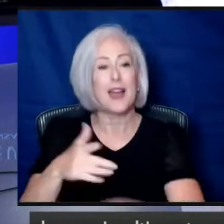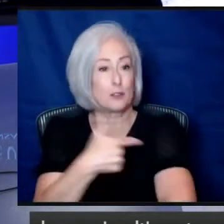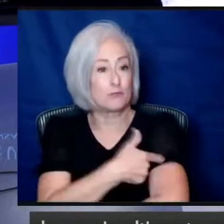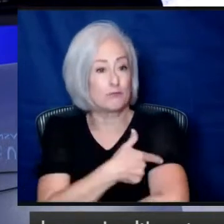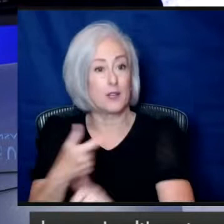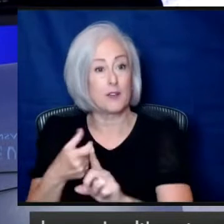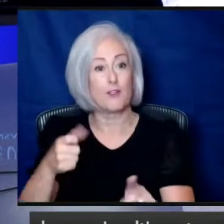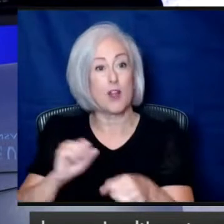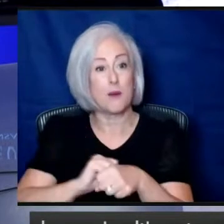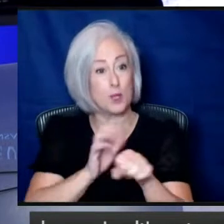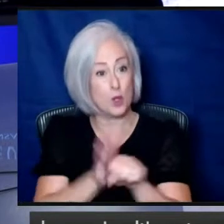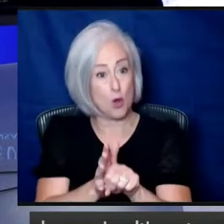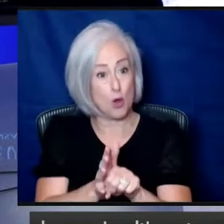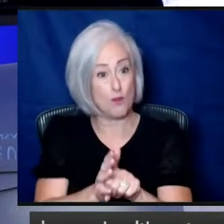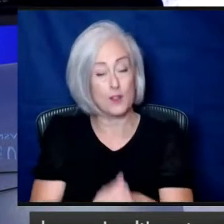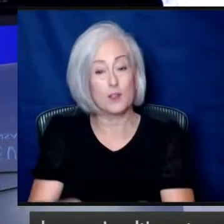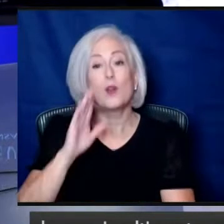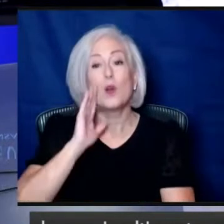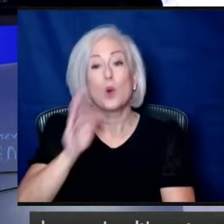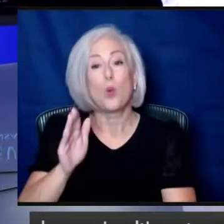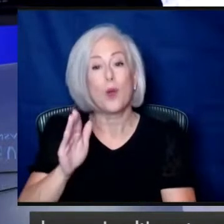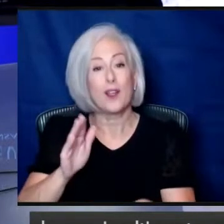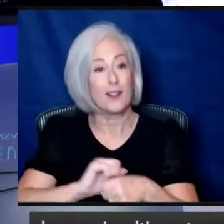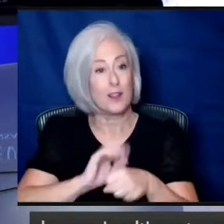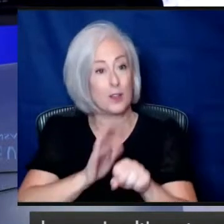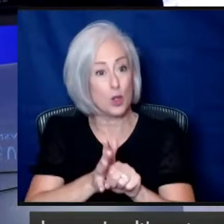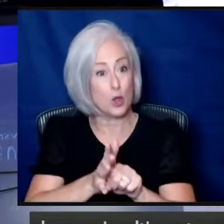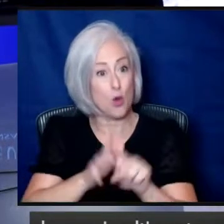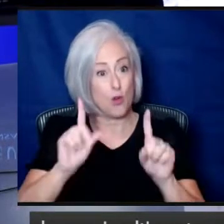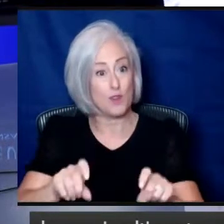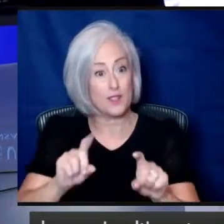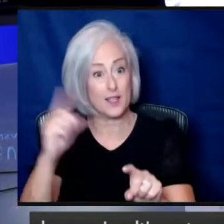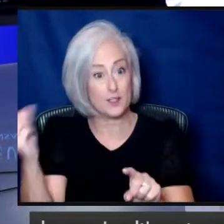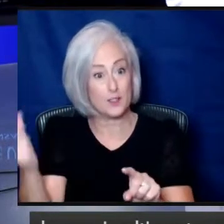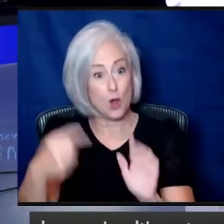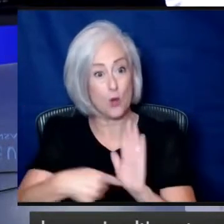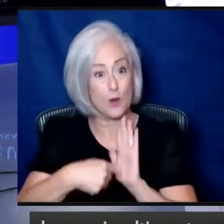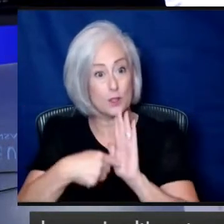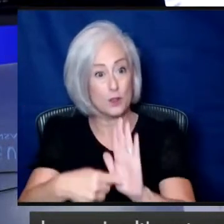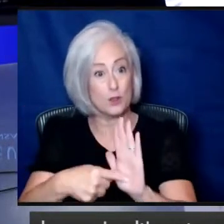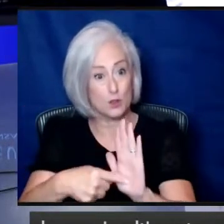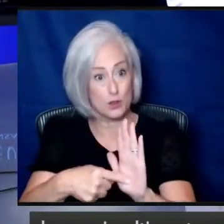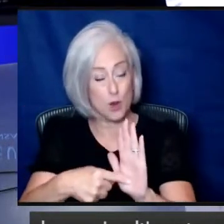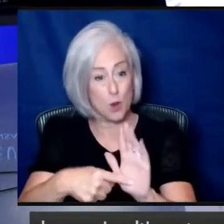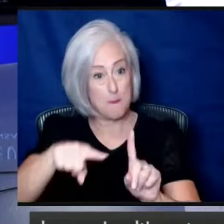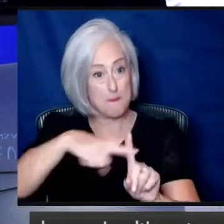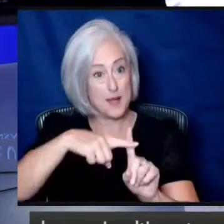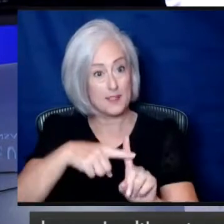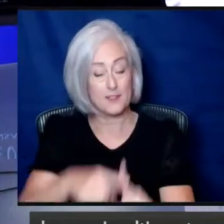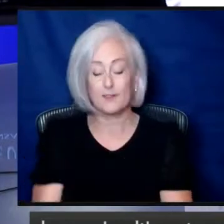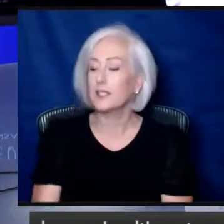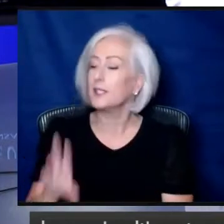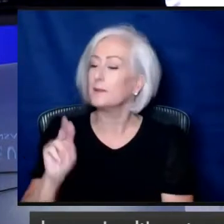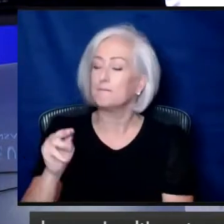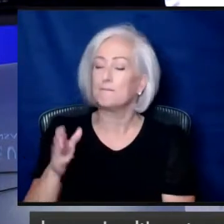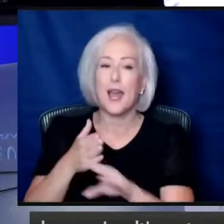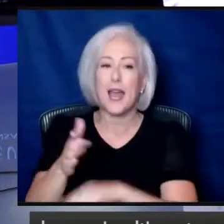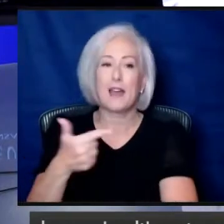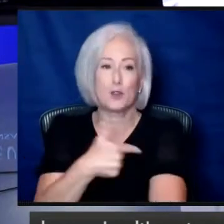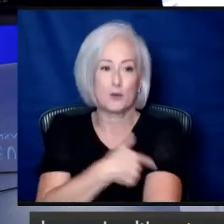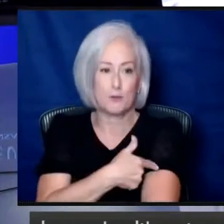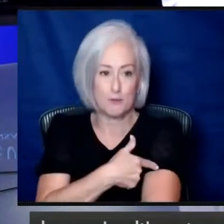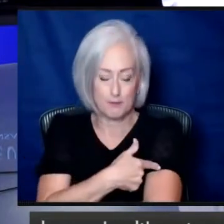COVID test always turn positive? No, it shouldn't turn positive. After vaccination, you should not have any positive COVID